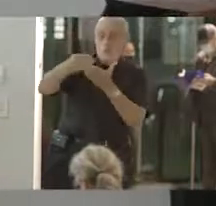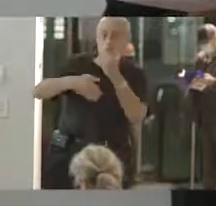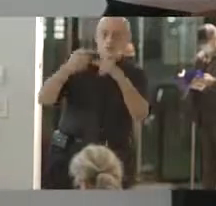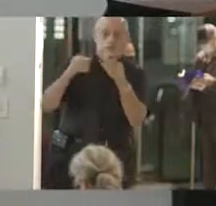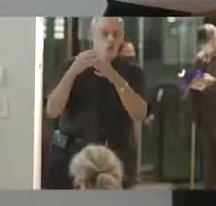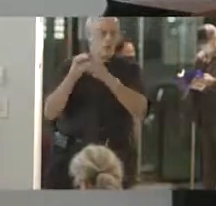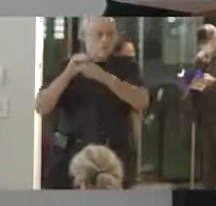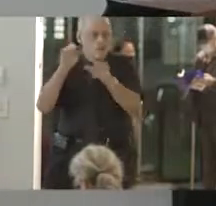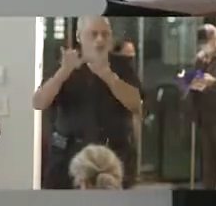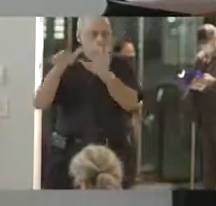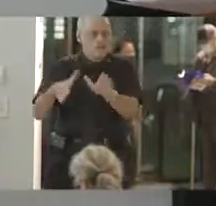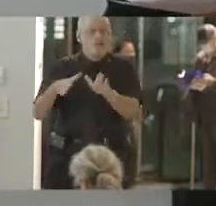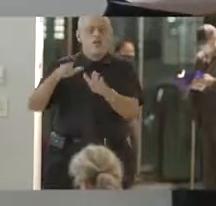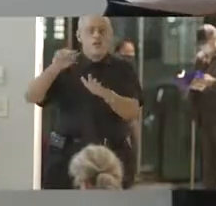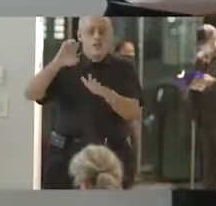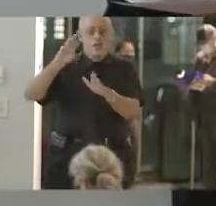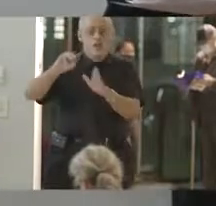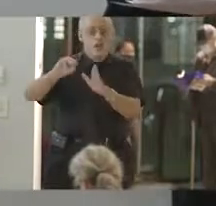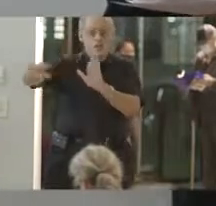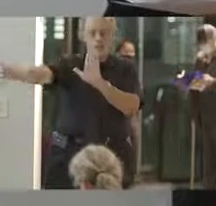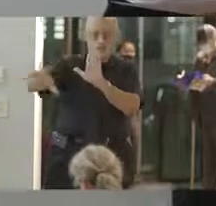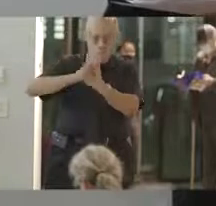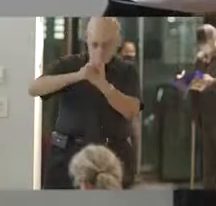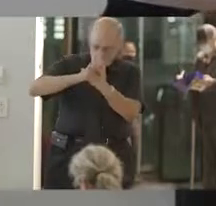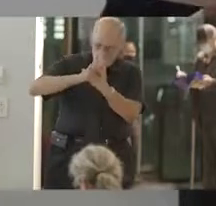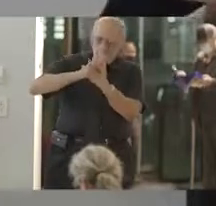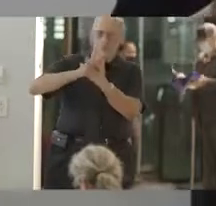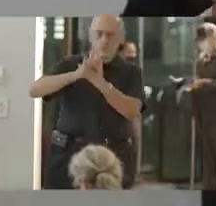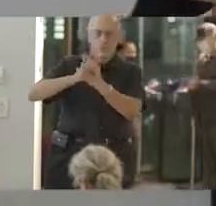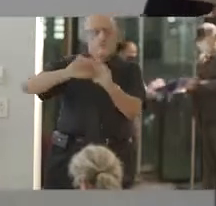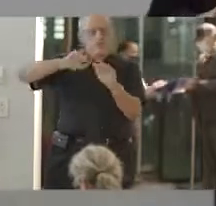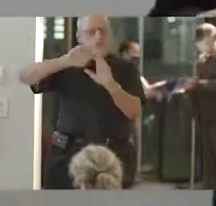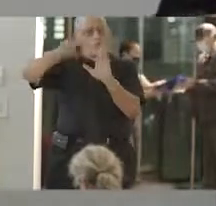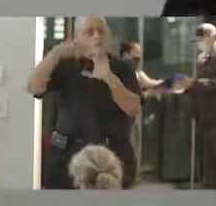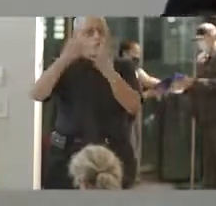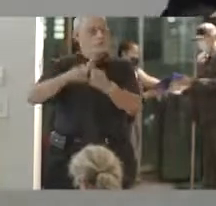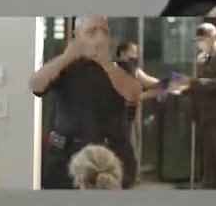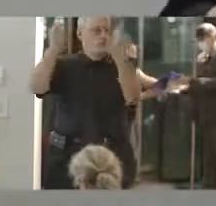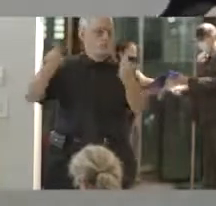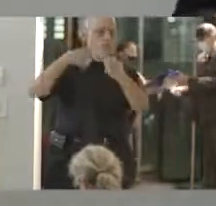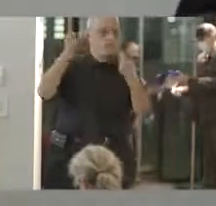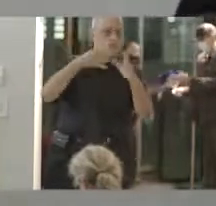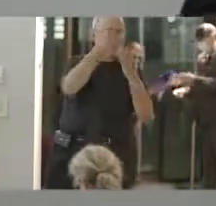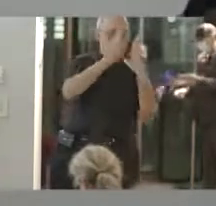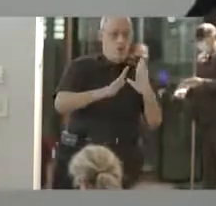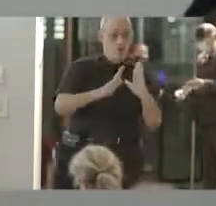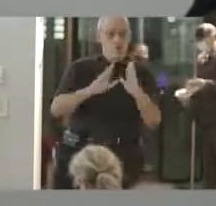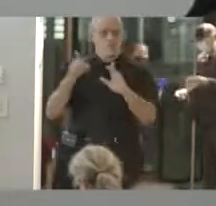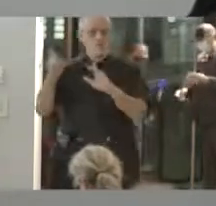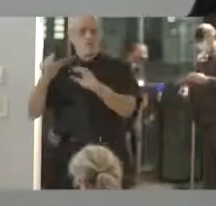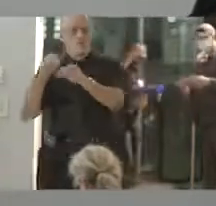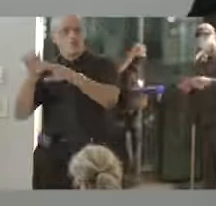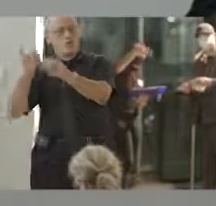consulting engineer. AECOM was selected as our consulting engineer. That's a different role than the designer. The consulting engineer